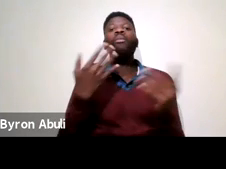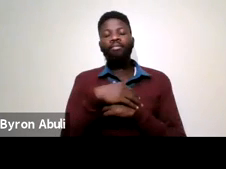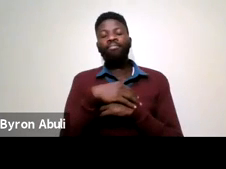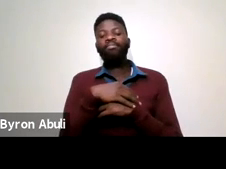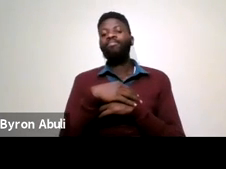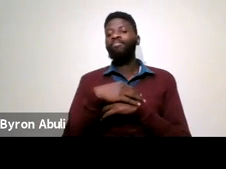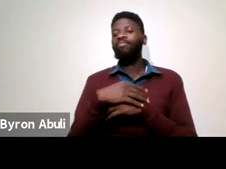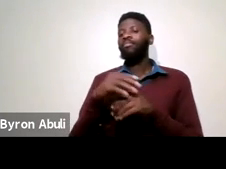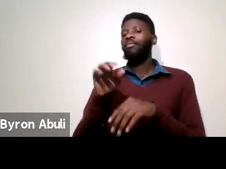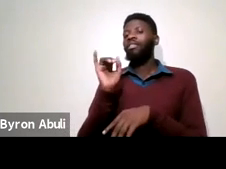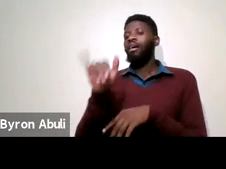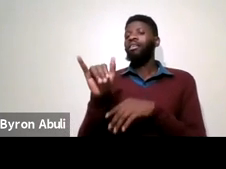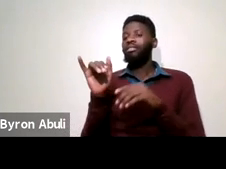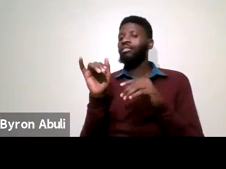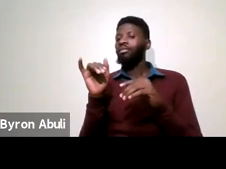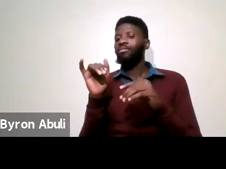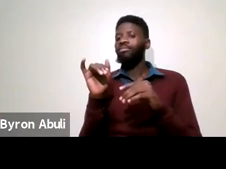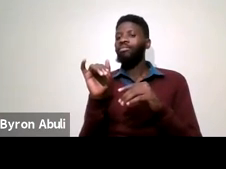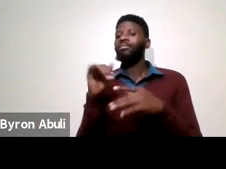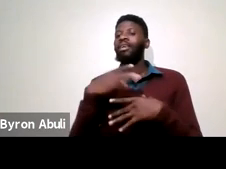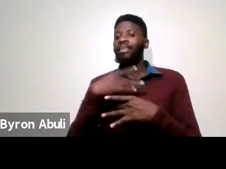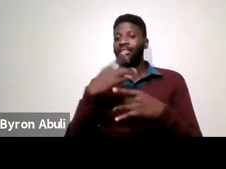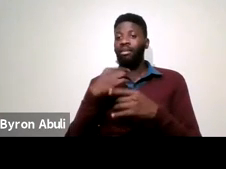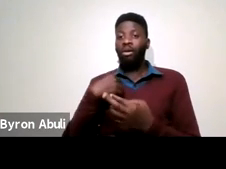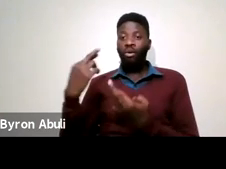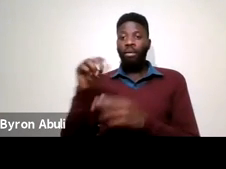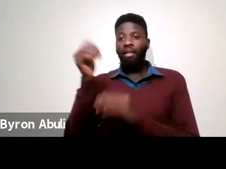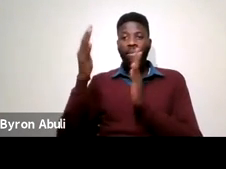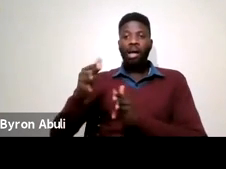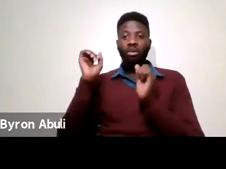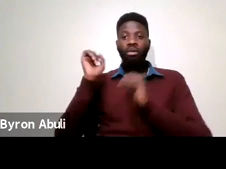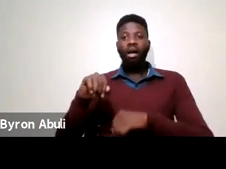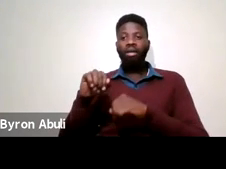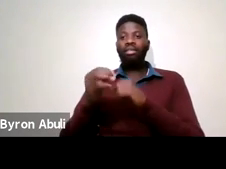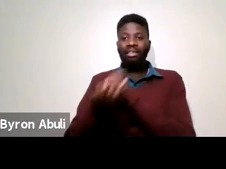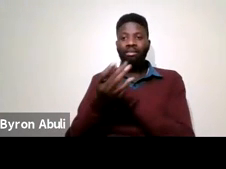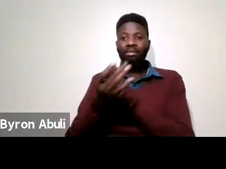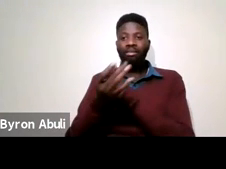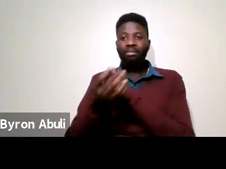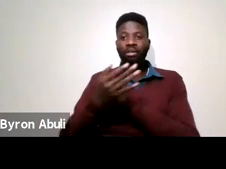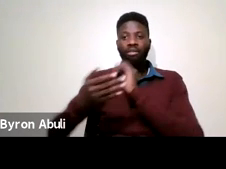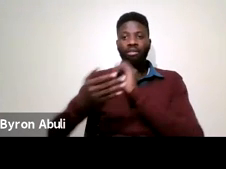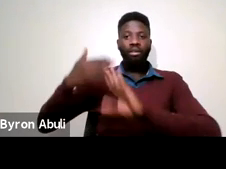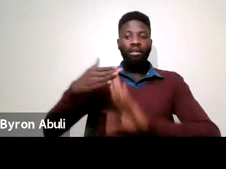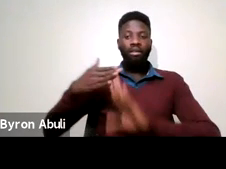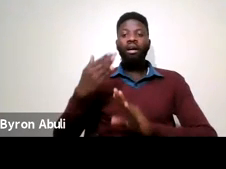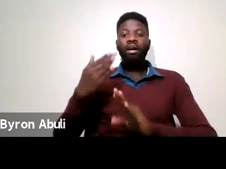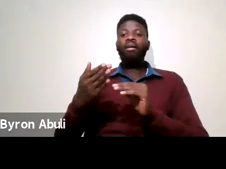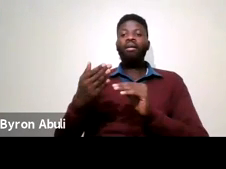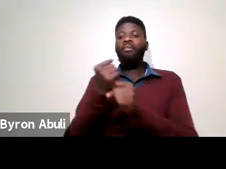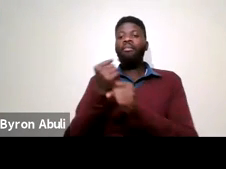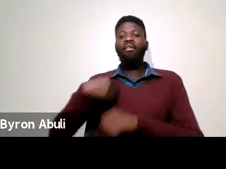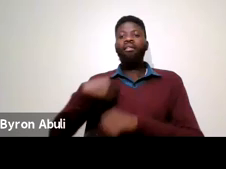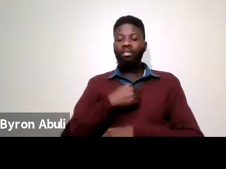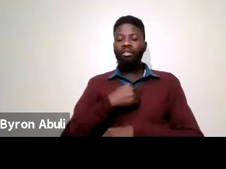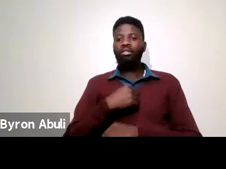That is interesting. I hope somebody else can give us a quick experience to make us appreciate